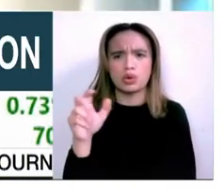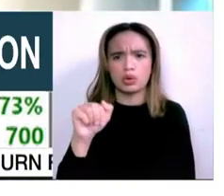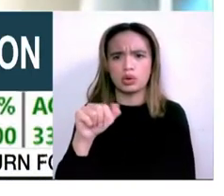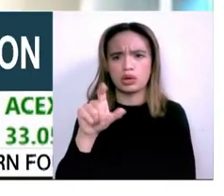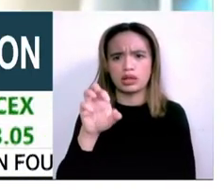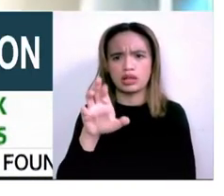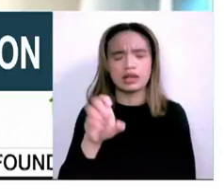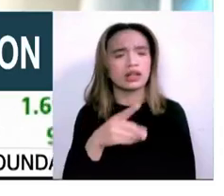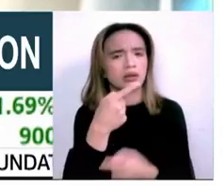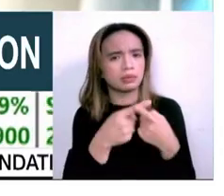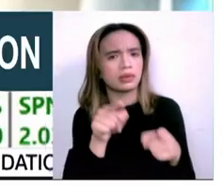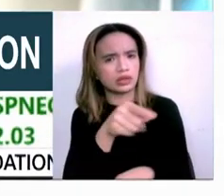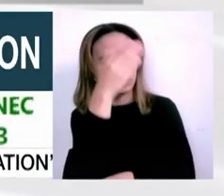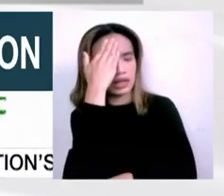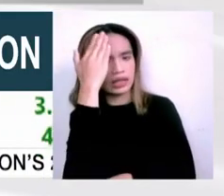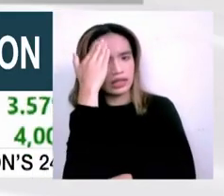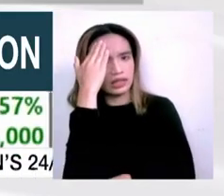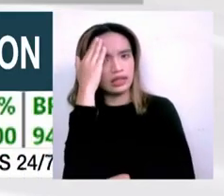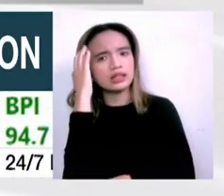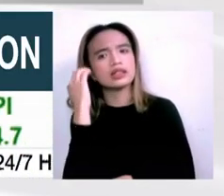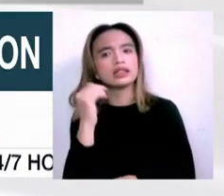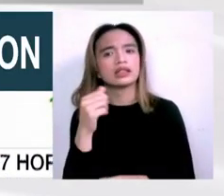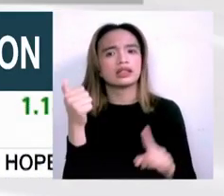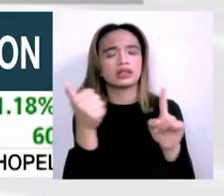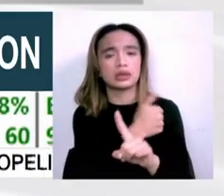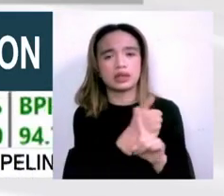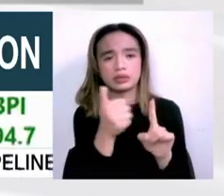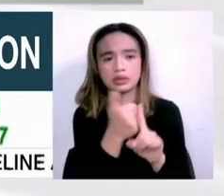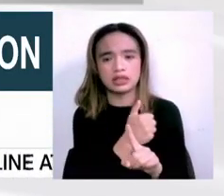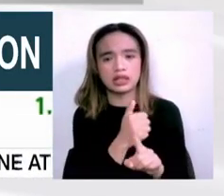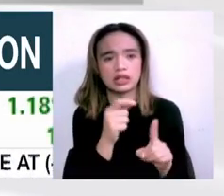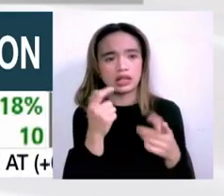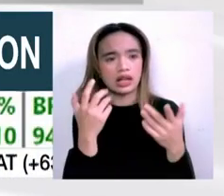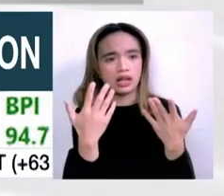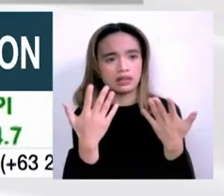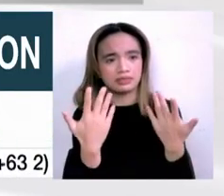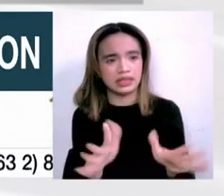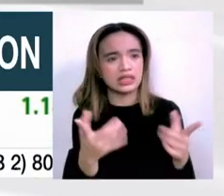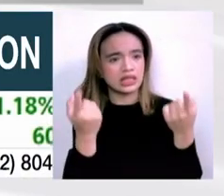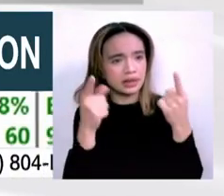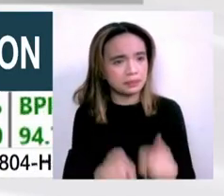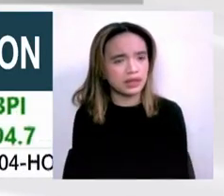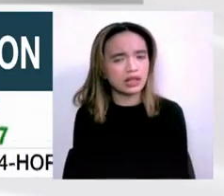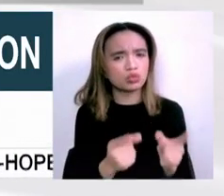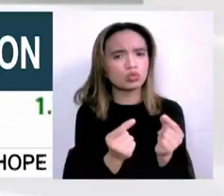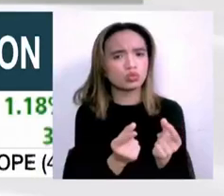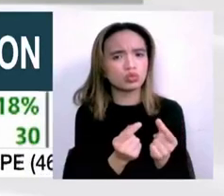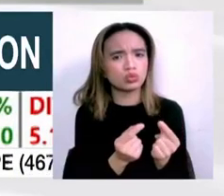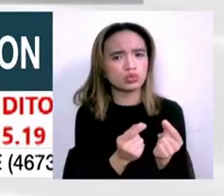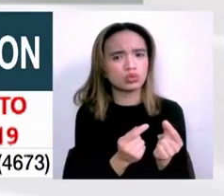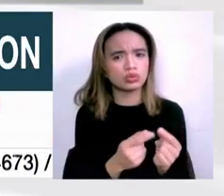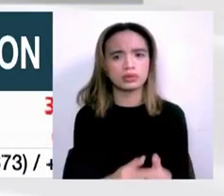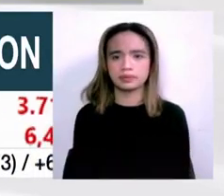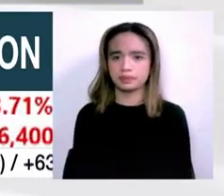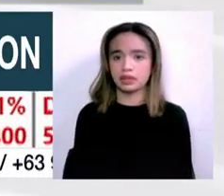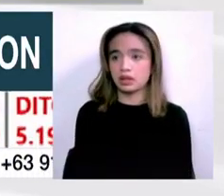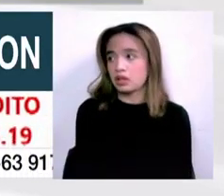did you know, Mr. Senator, that torture was already happening? And what did you do about it? Well,